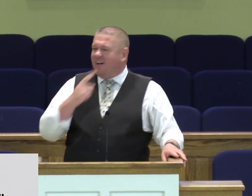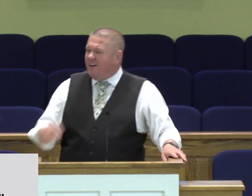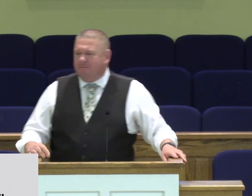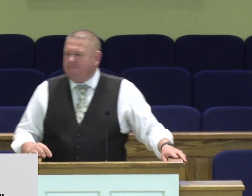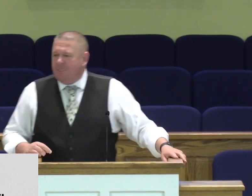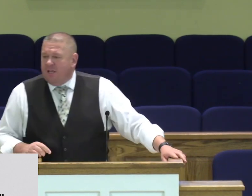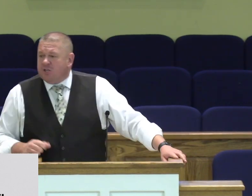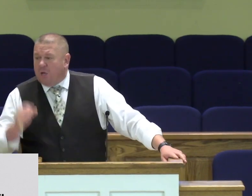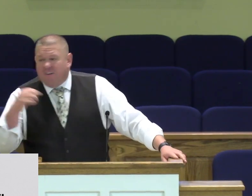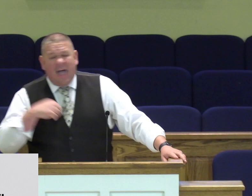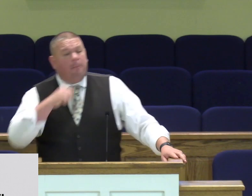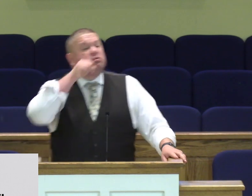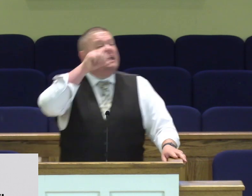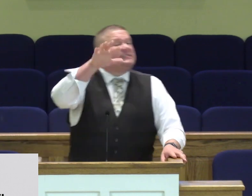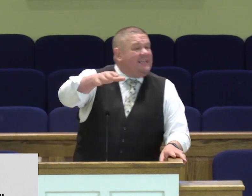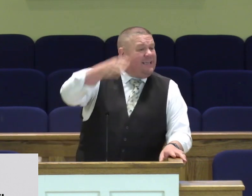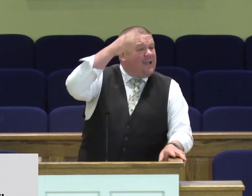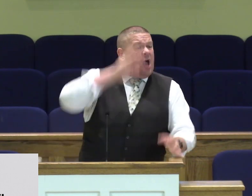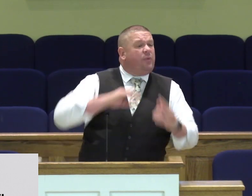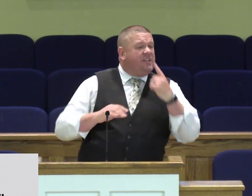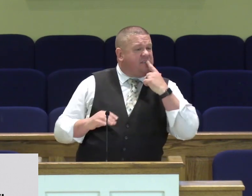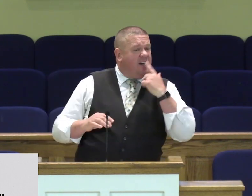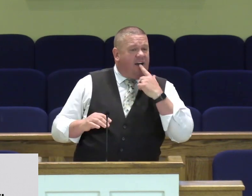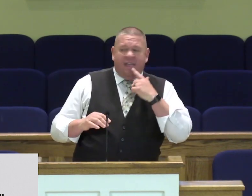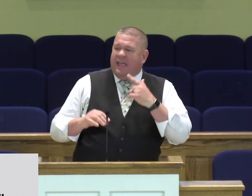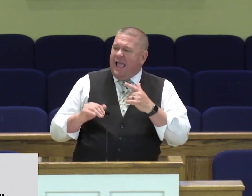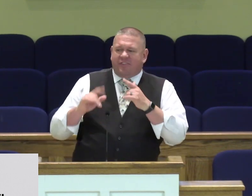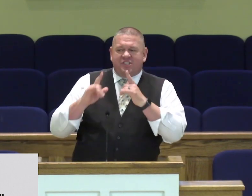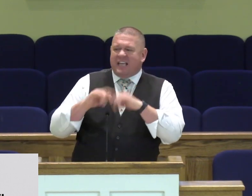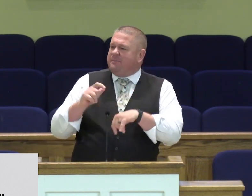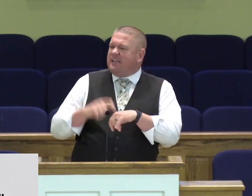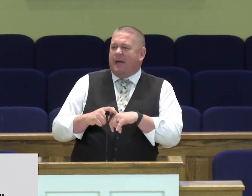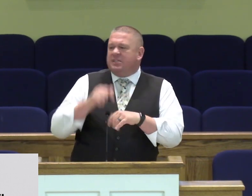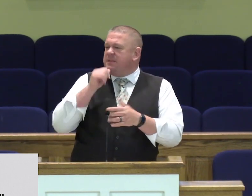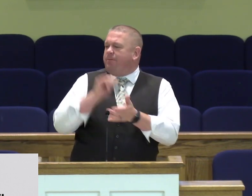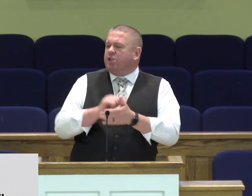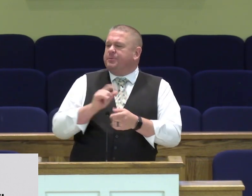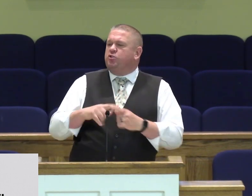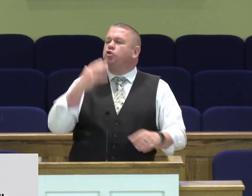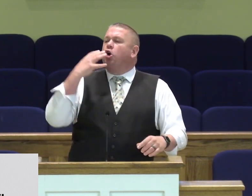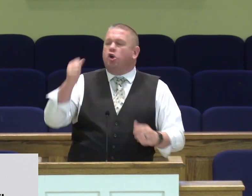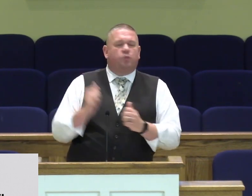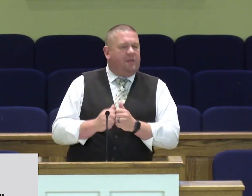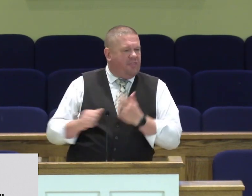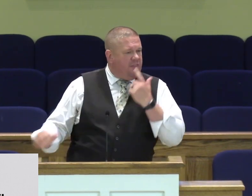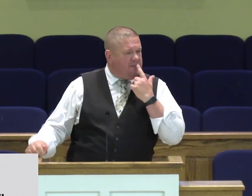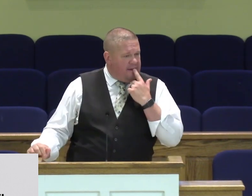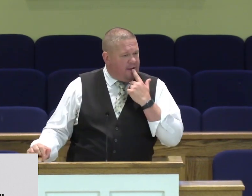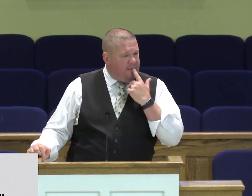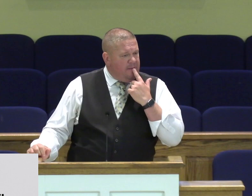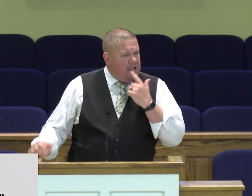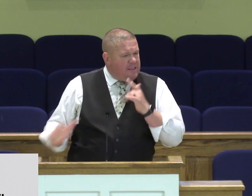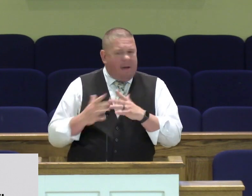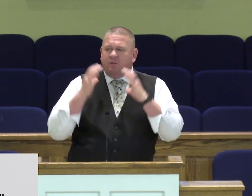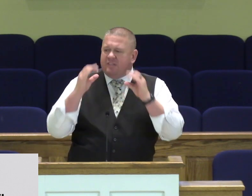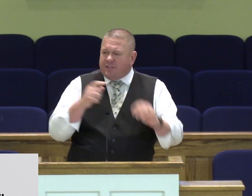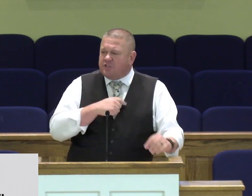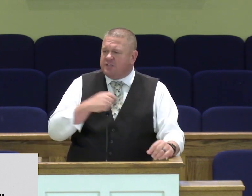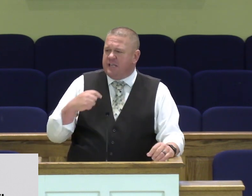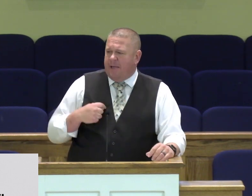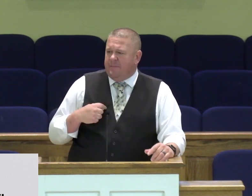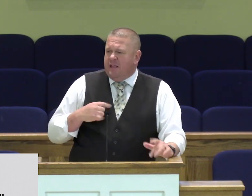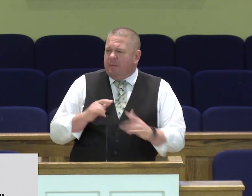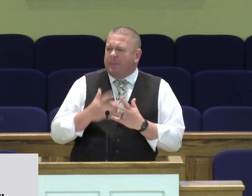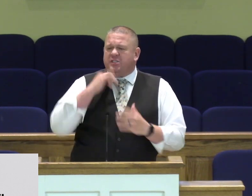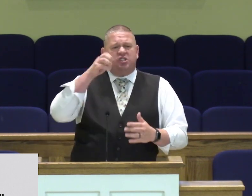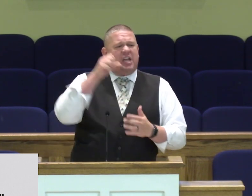same tongue. So if I am blessing God with this tongue, at the same time, it is impossible to curse with the tongue. And the Bible teaches us